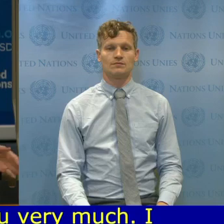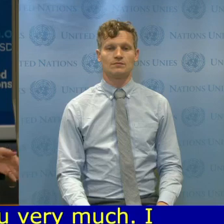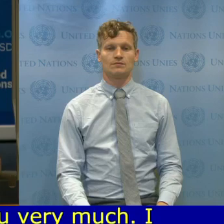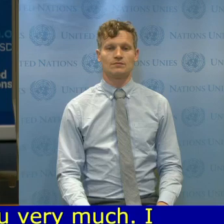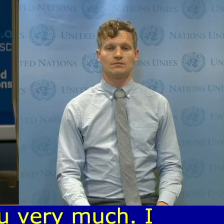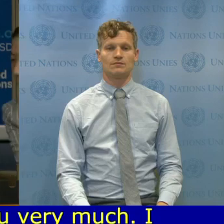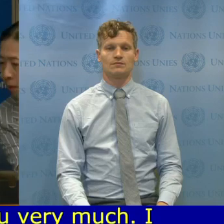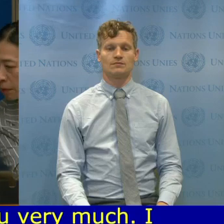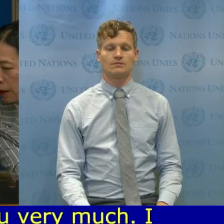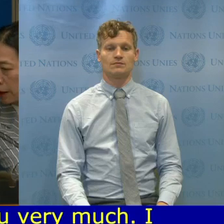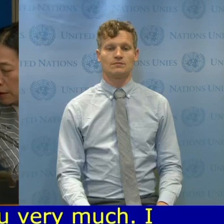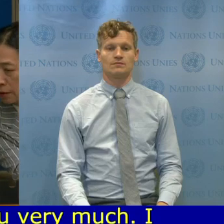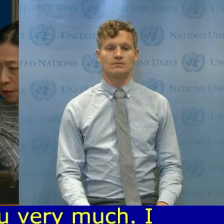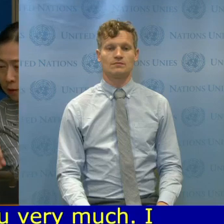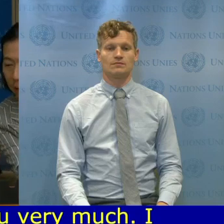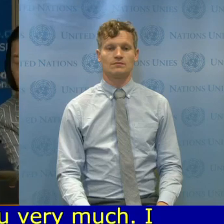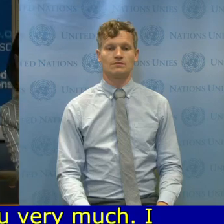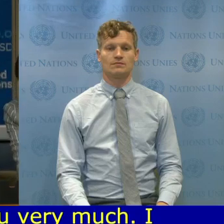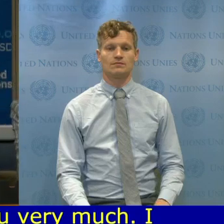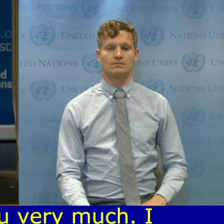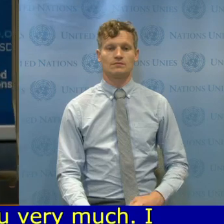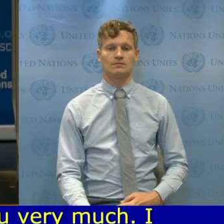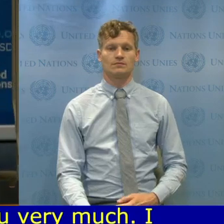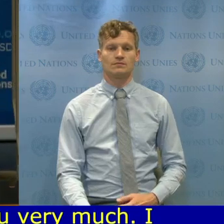Don't you have a...